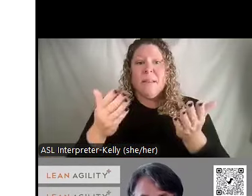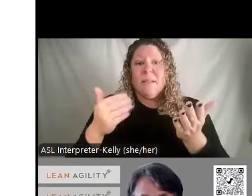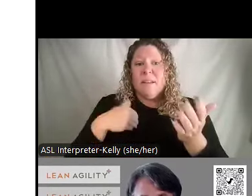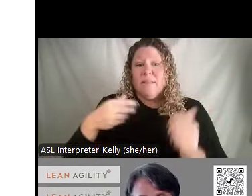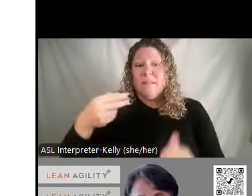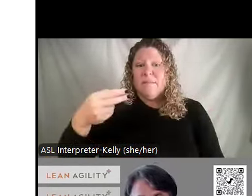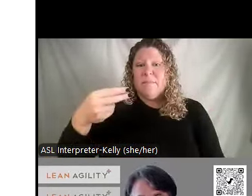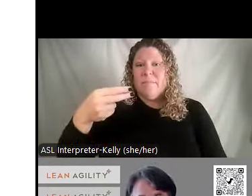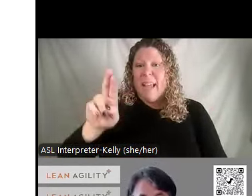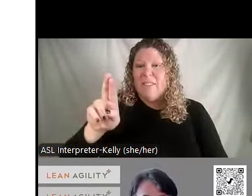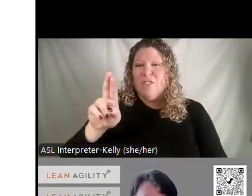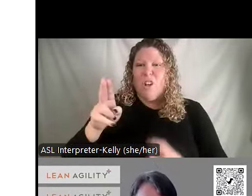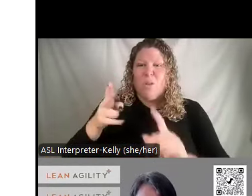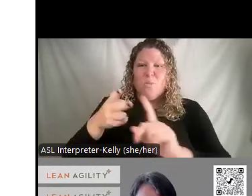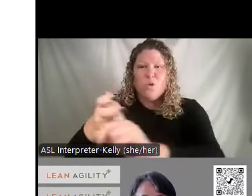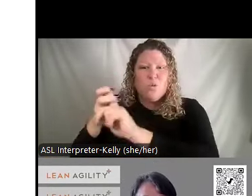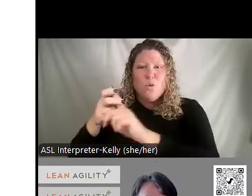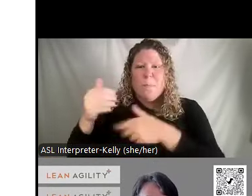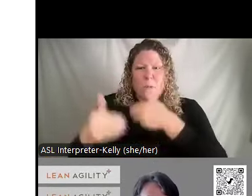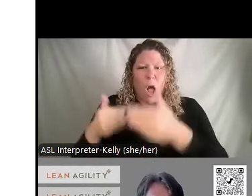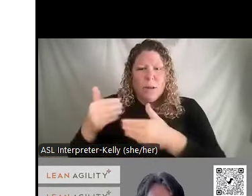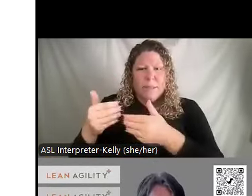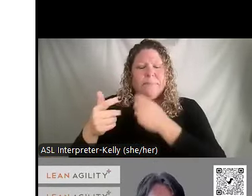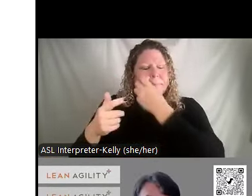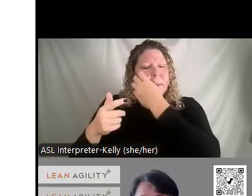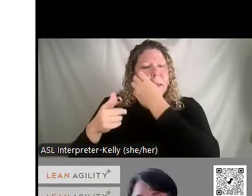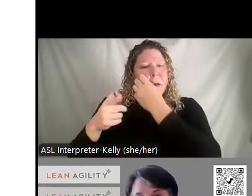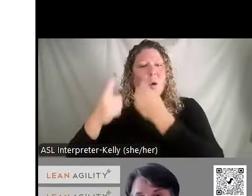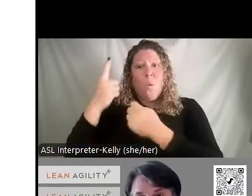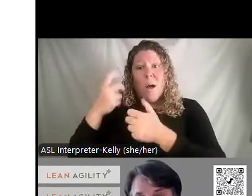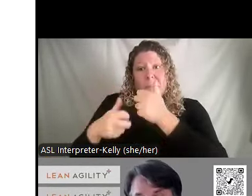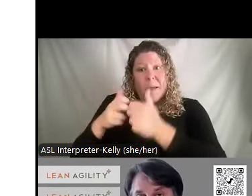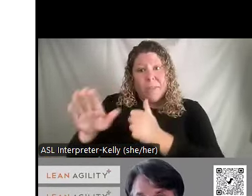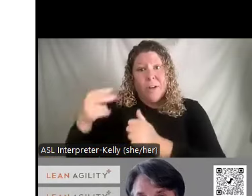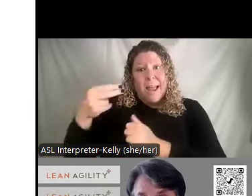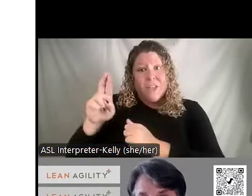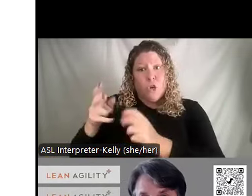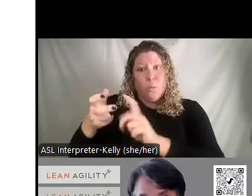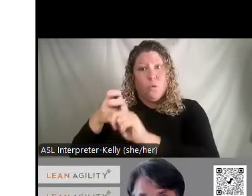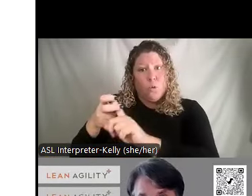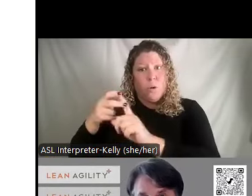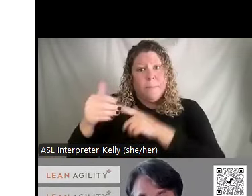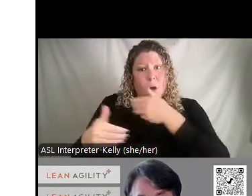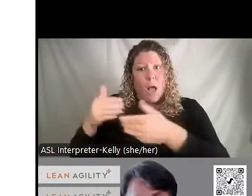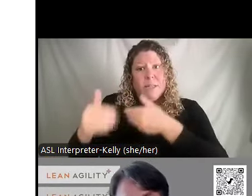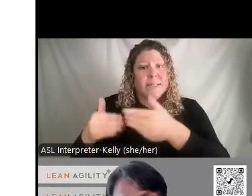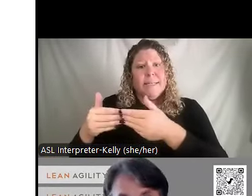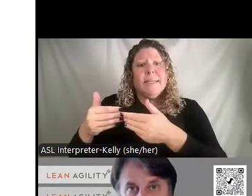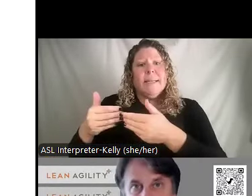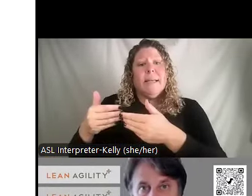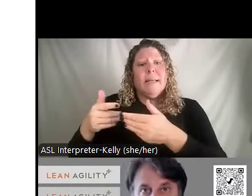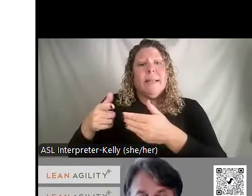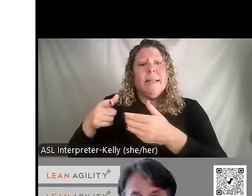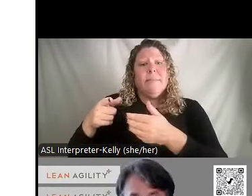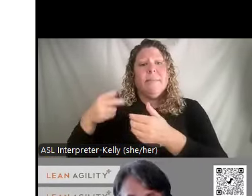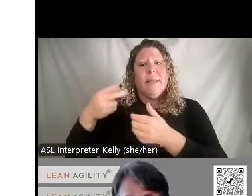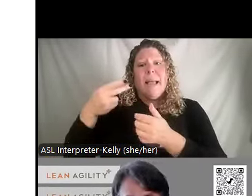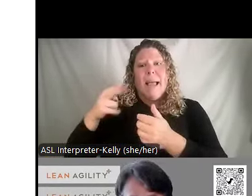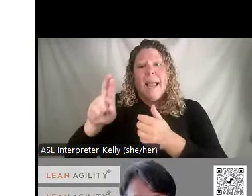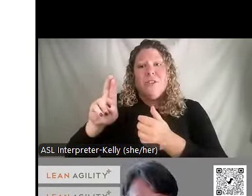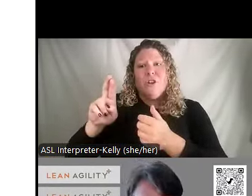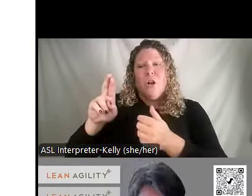recruiting process. One of the issues they had in that process was that HR wasn't treating the recruiting like a